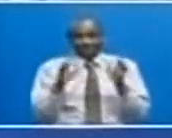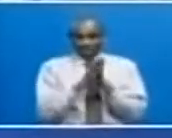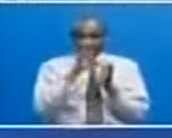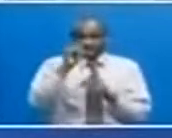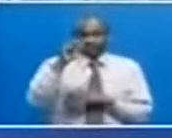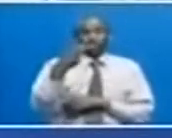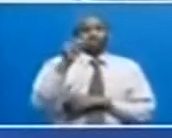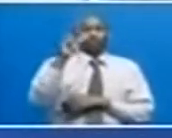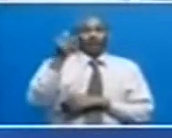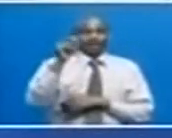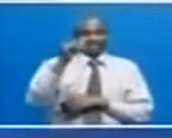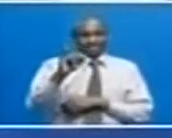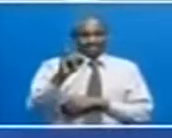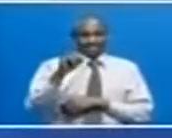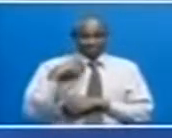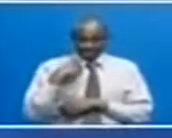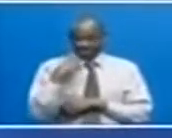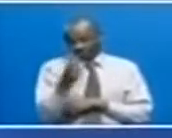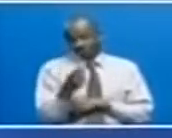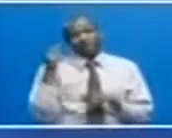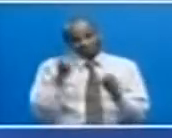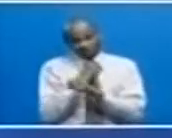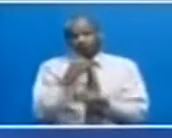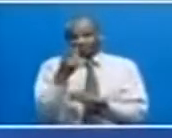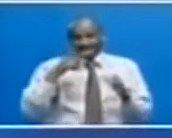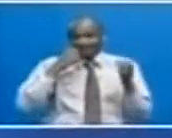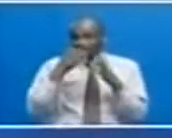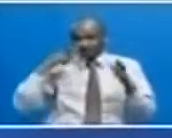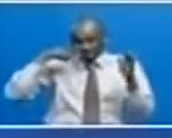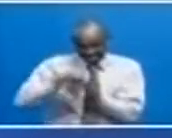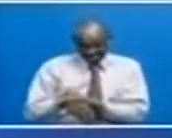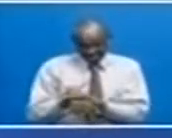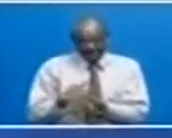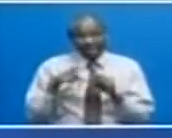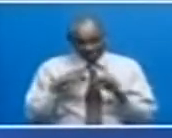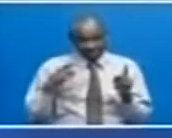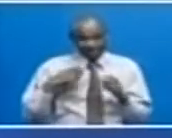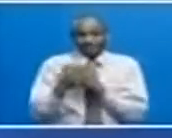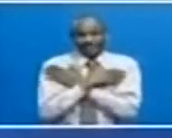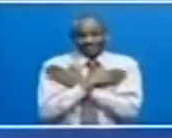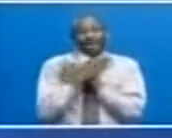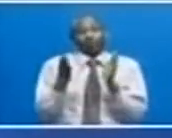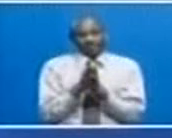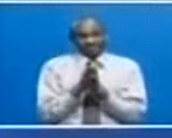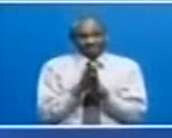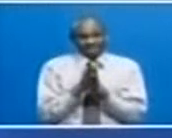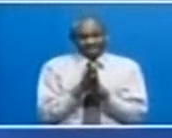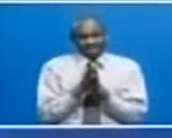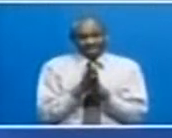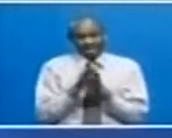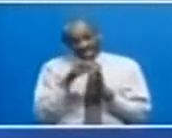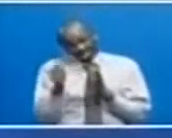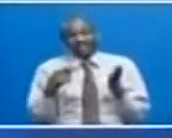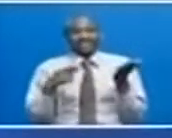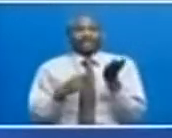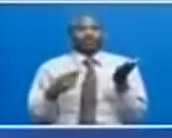us about that. I can't unfortunately disclose all the details. But we are partnering with another